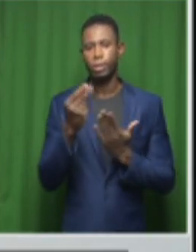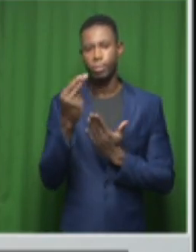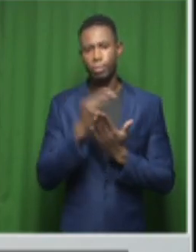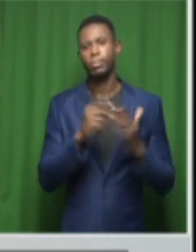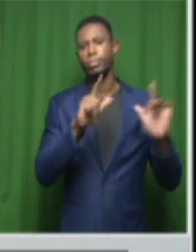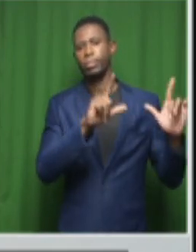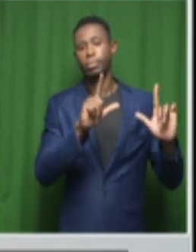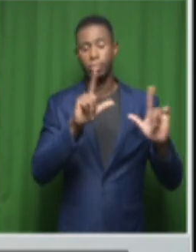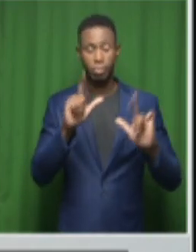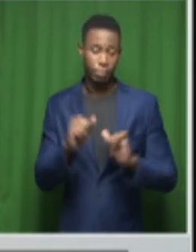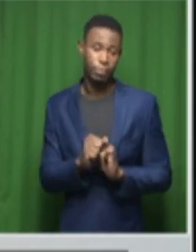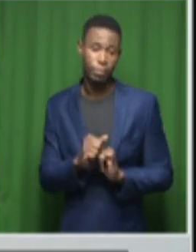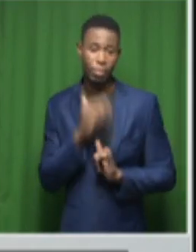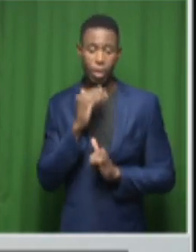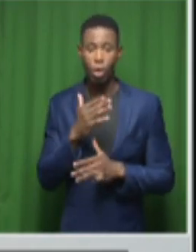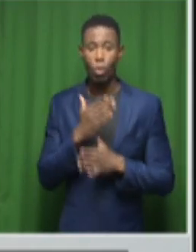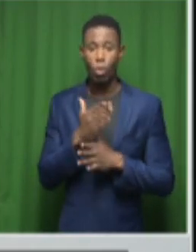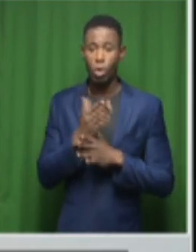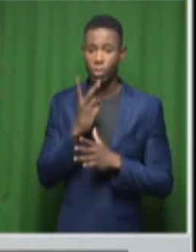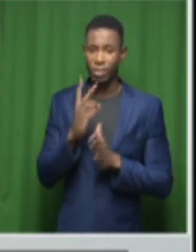span different